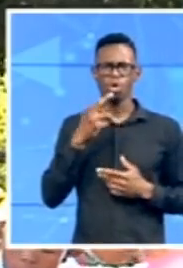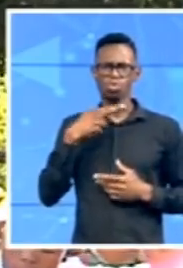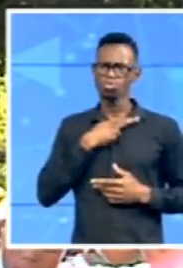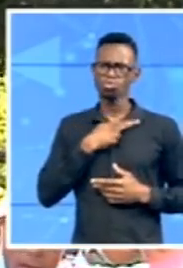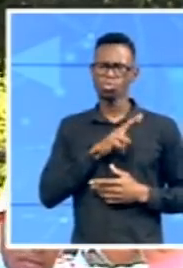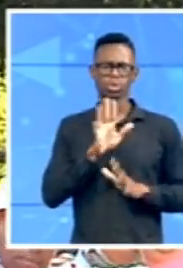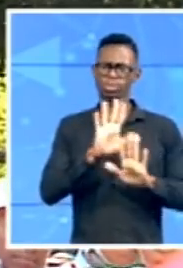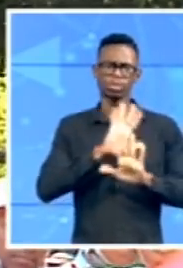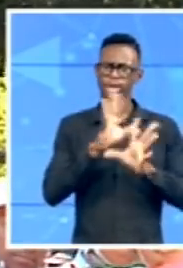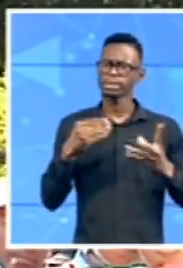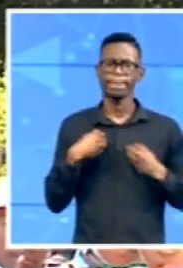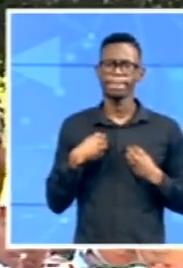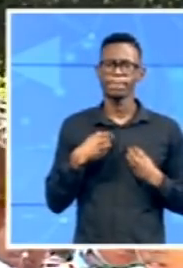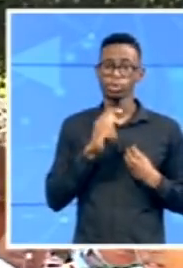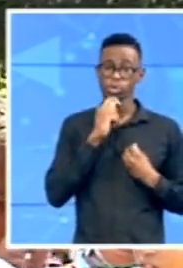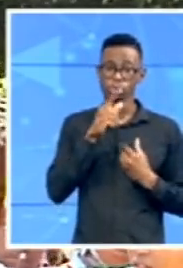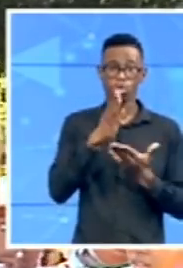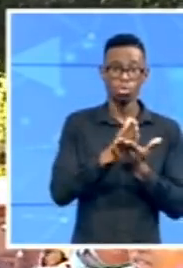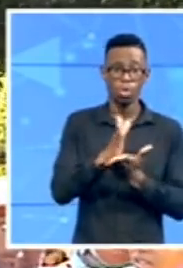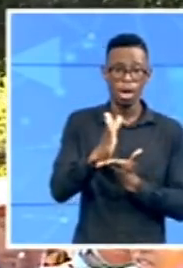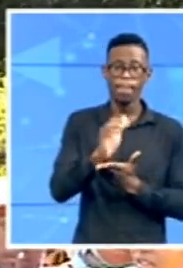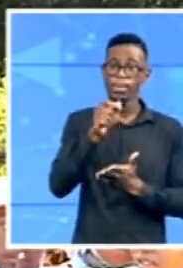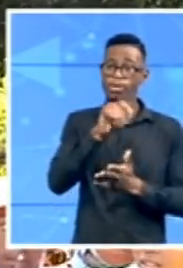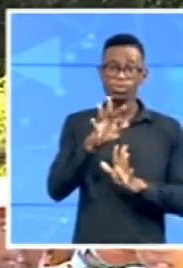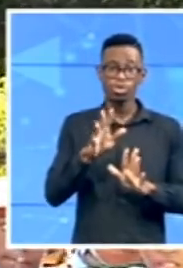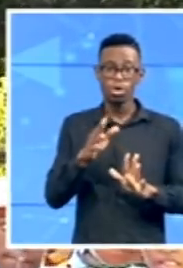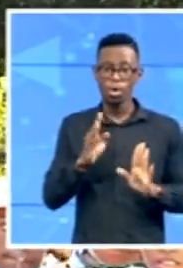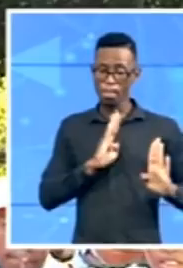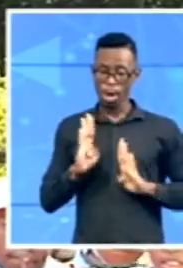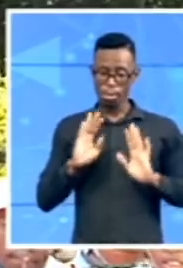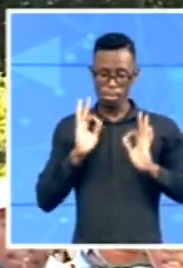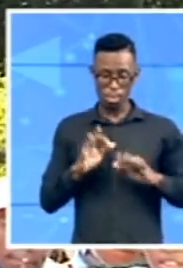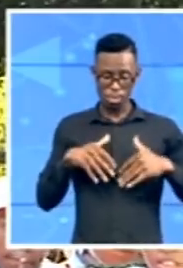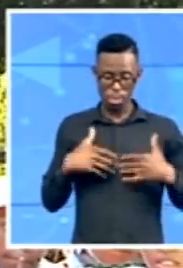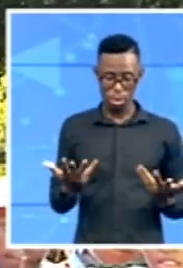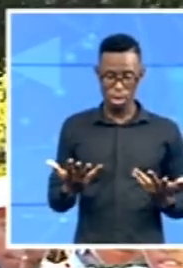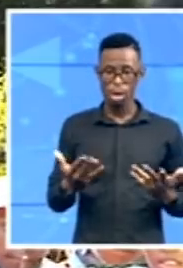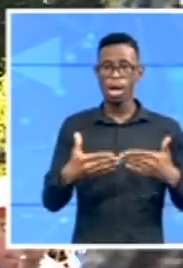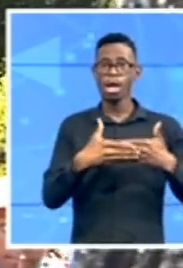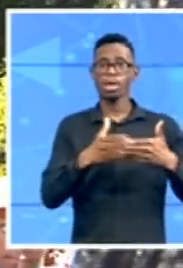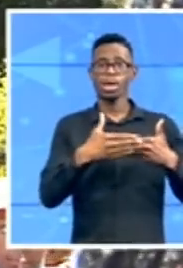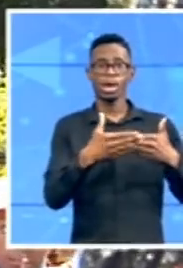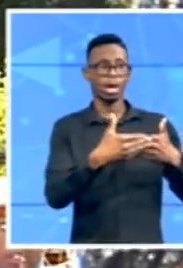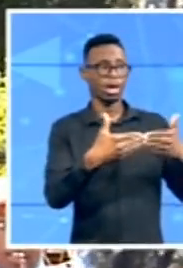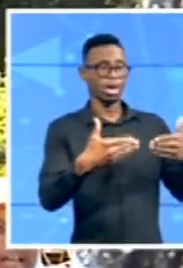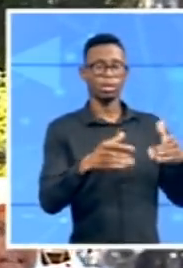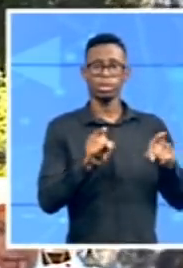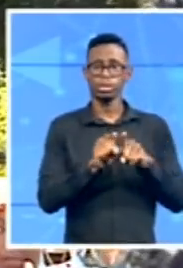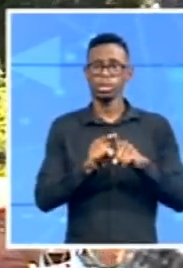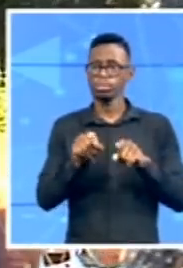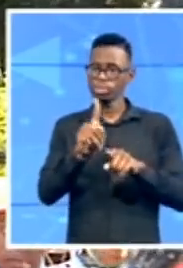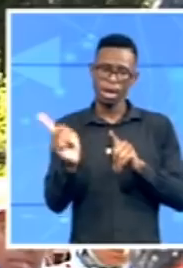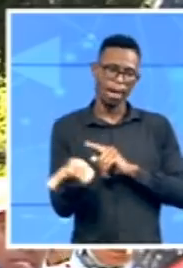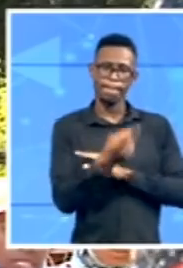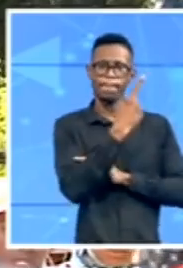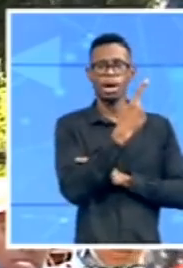if you are not disciplined, the gate is open, you must as much go as well, because we can't allow